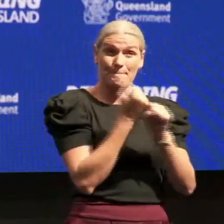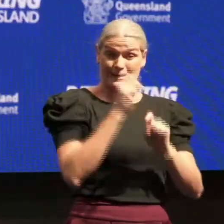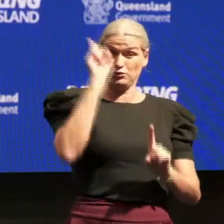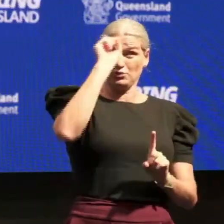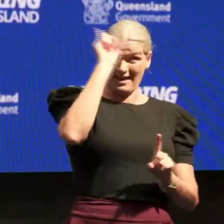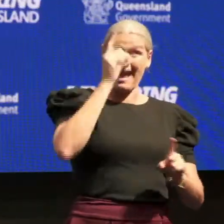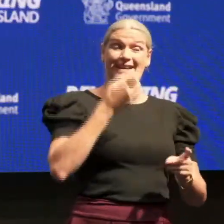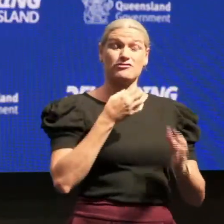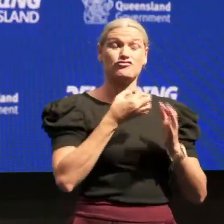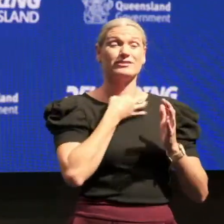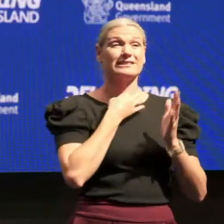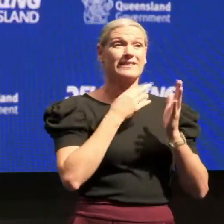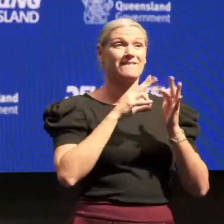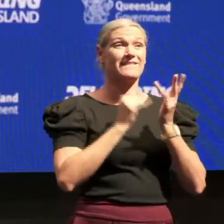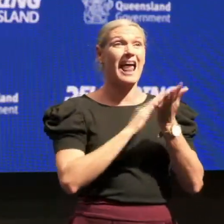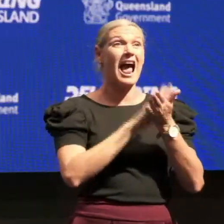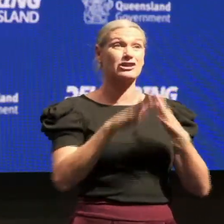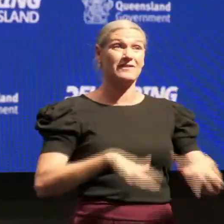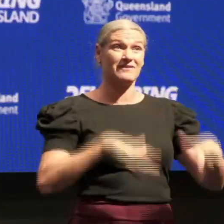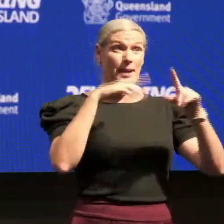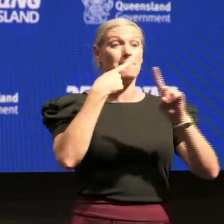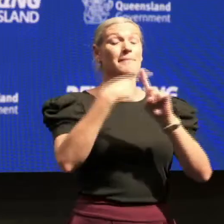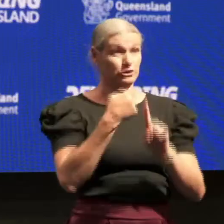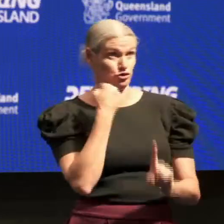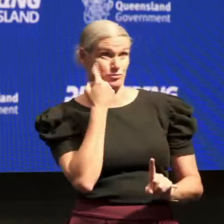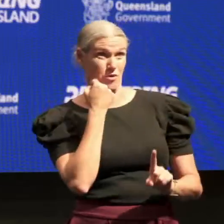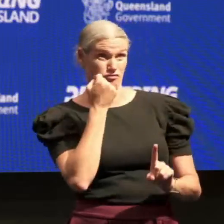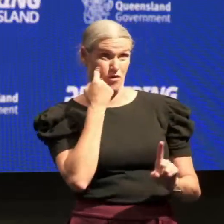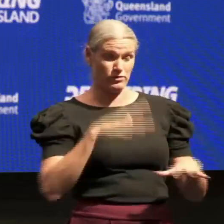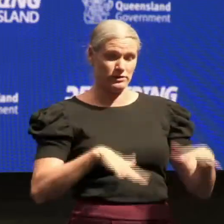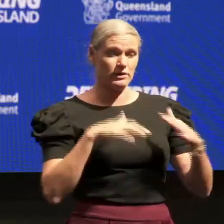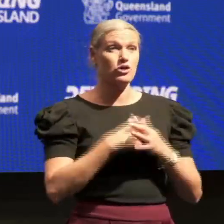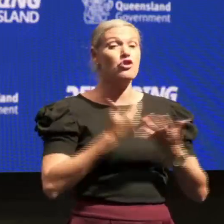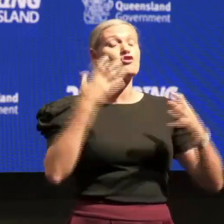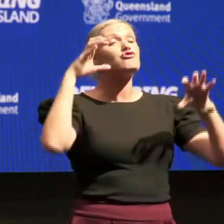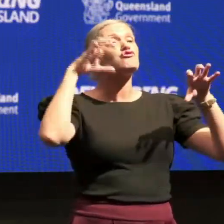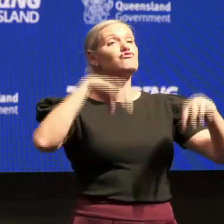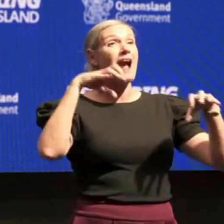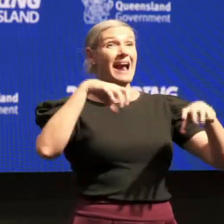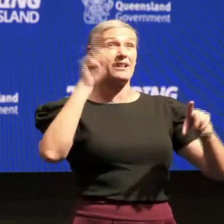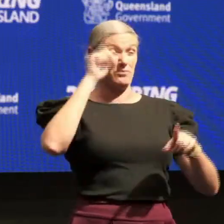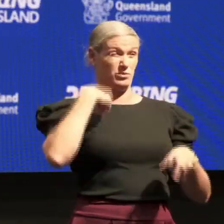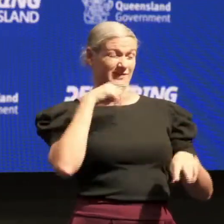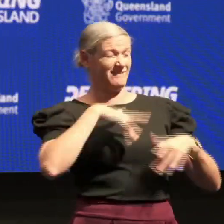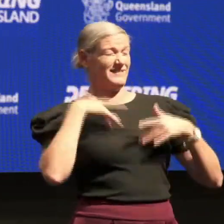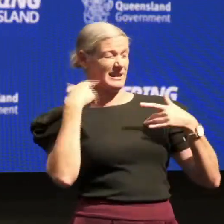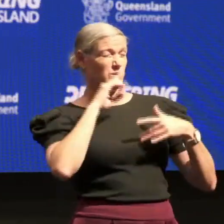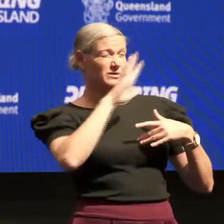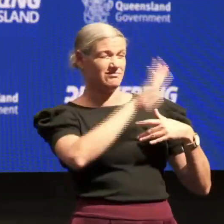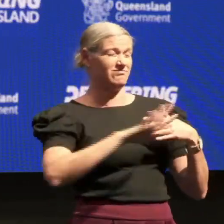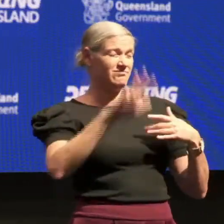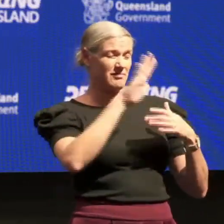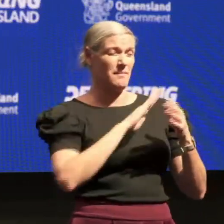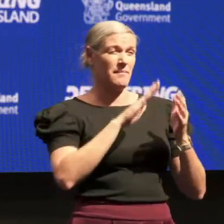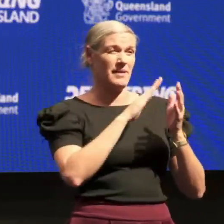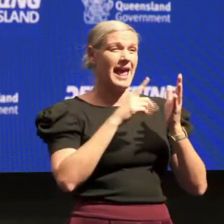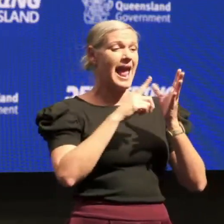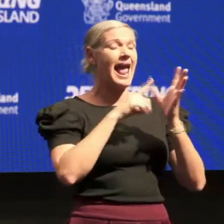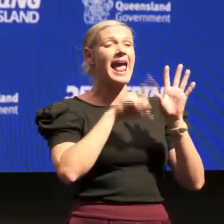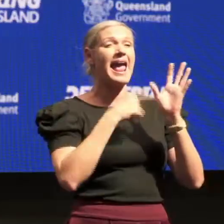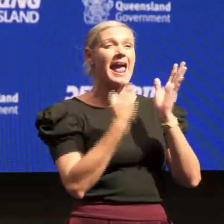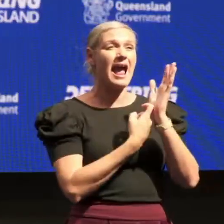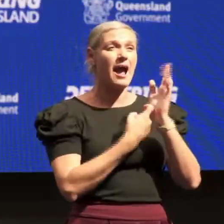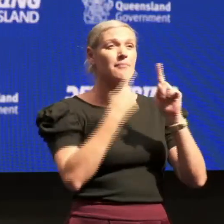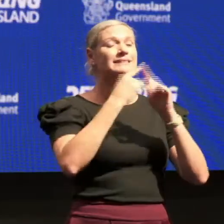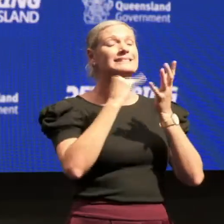today and into Monday. So where will that rainfall be focused today? Generally, areas between Ayr